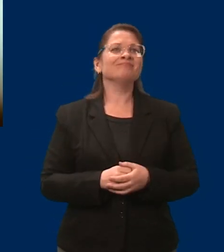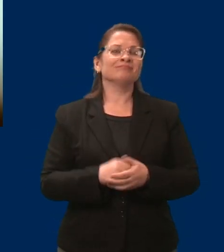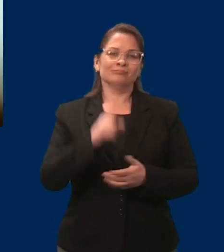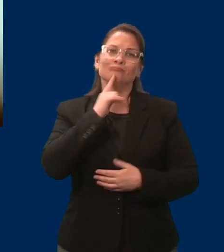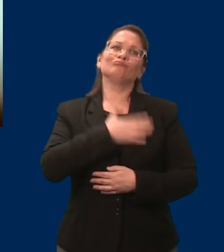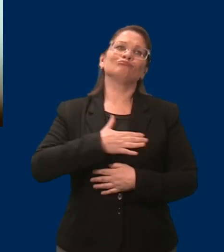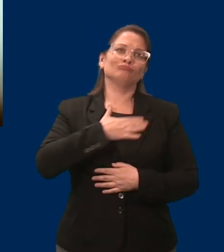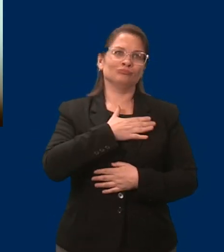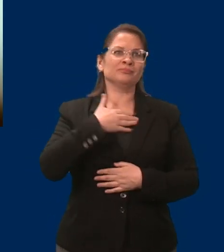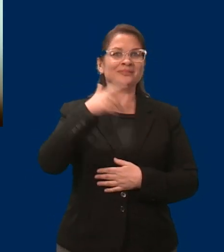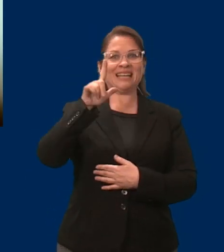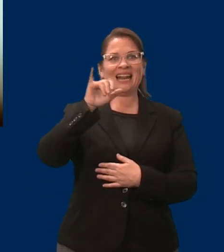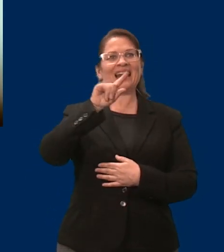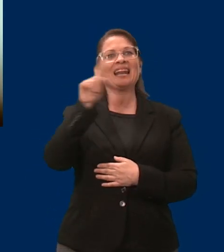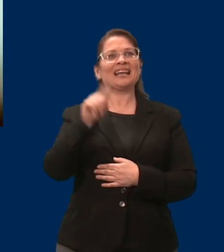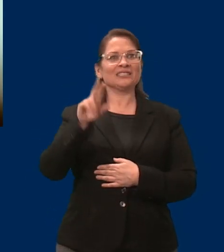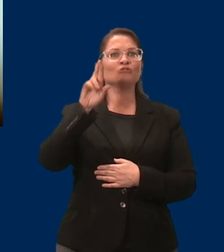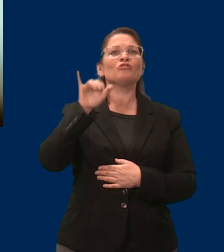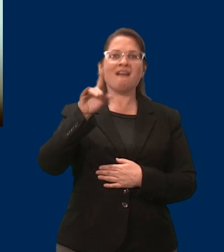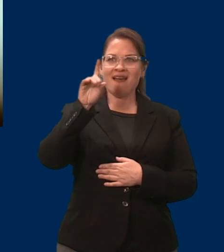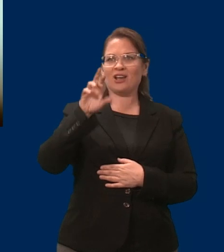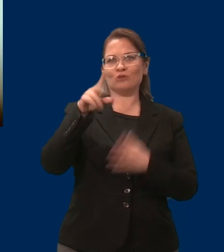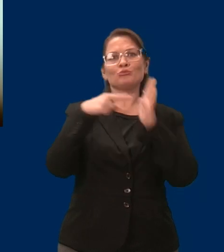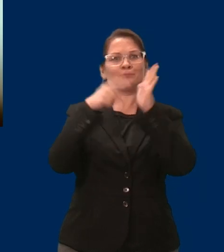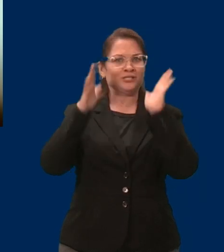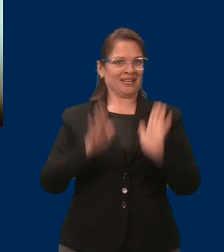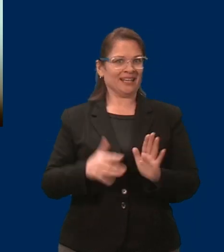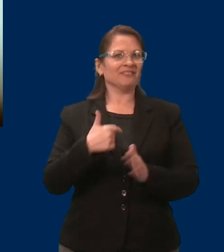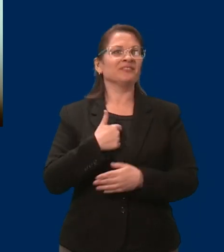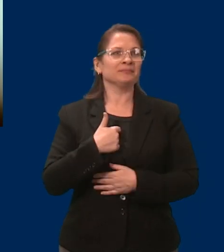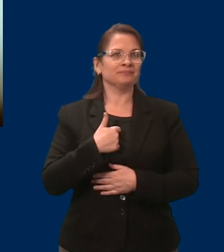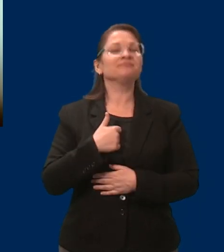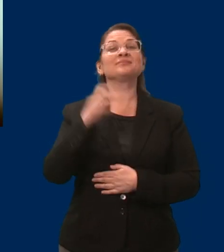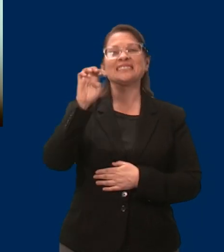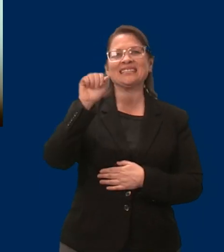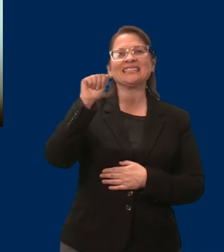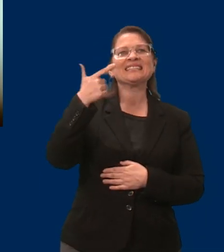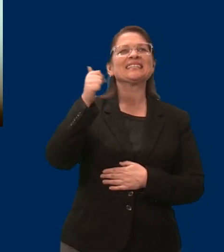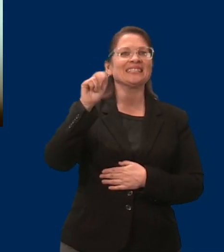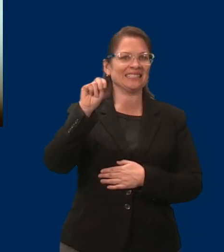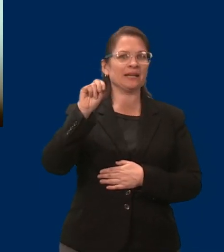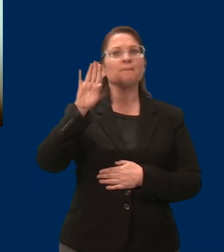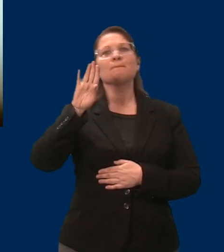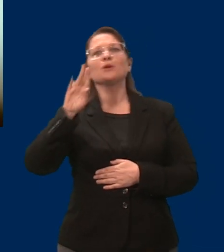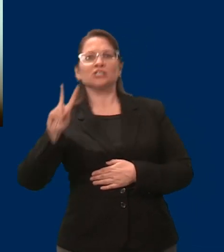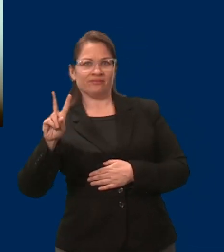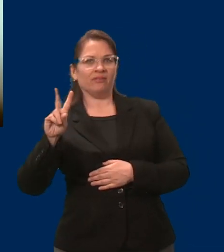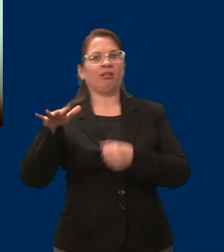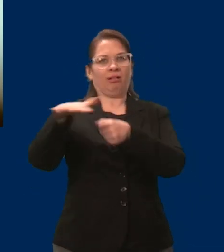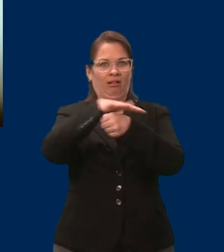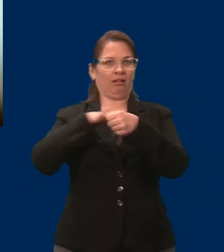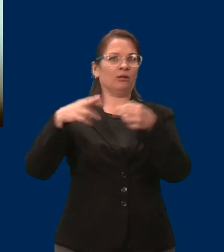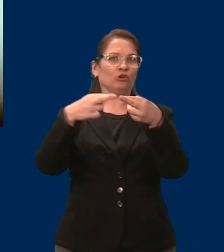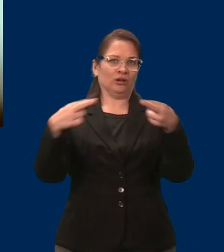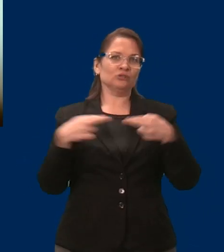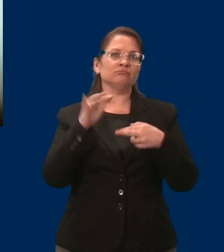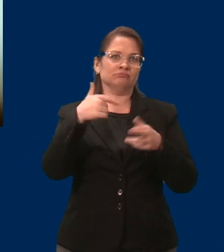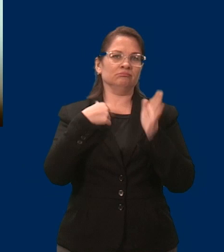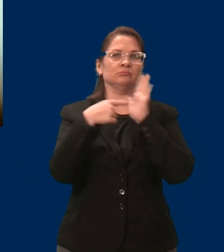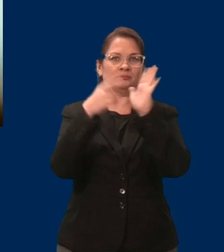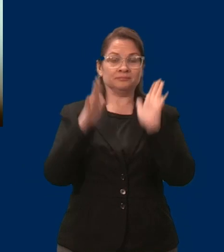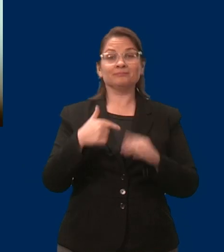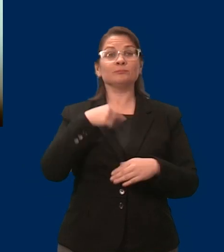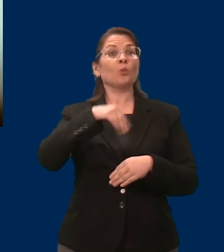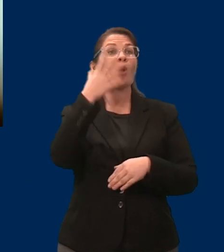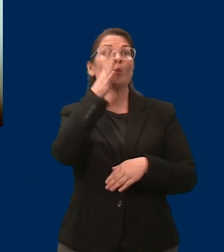Reyer, Egan, soon to be representing Egan in Burnsville, a white woman with short grayish blonde hair and glasses, wearing